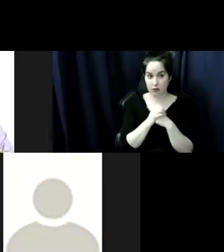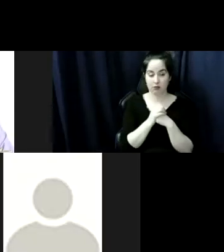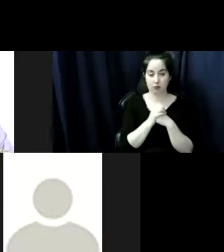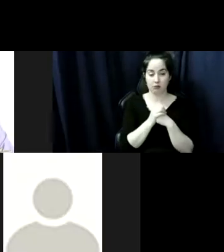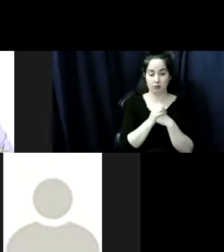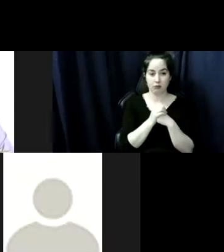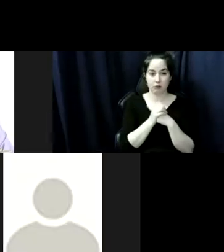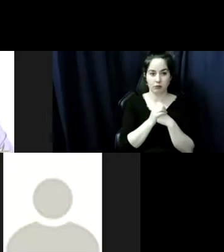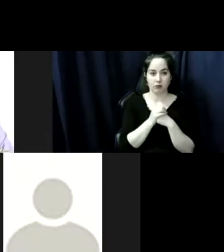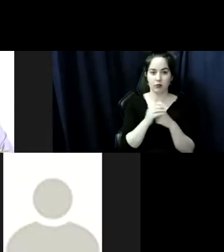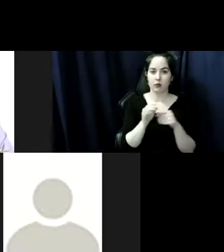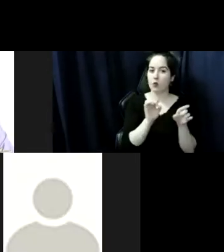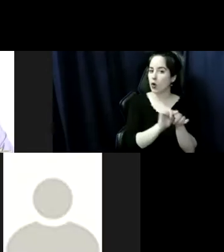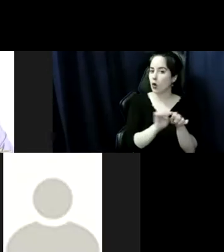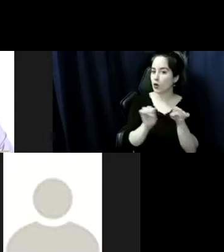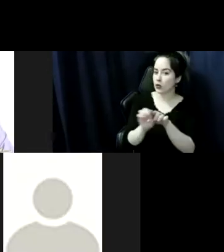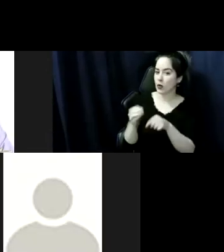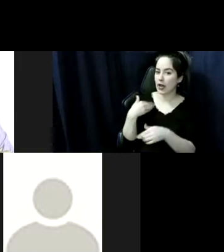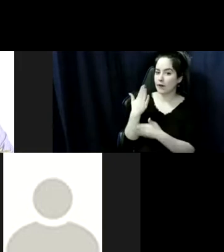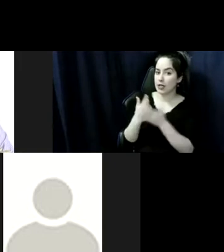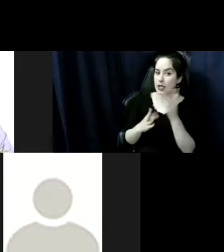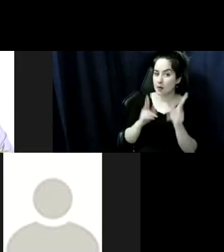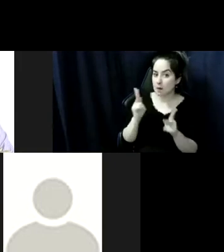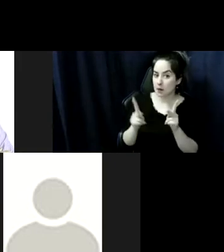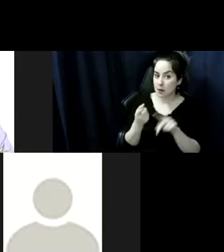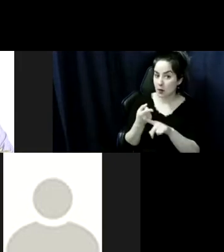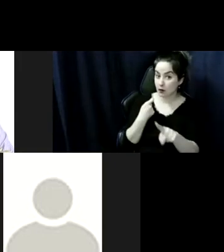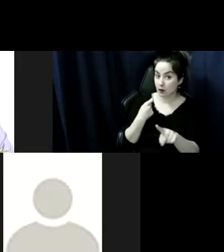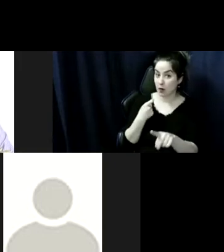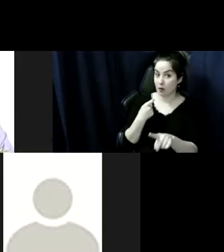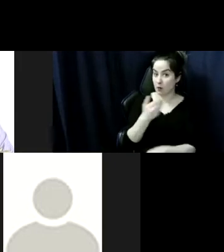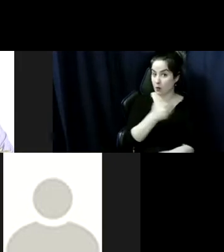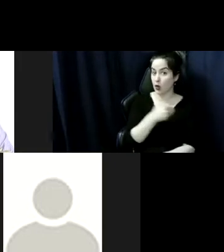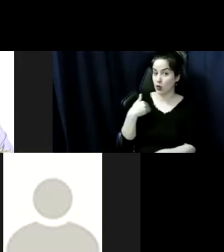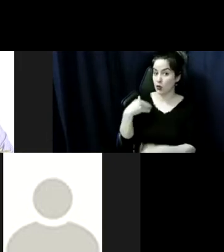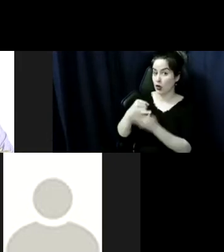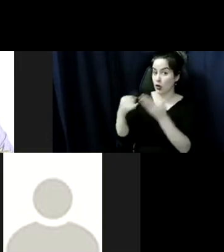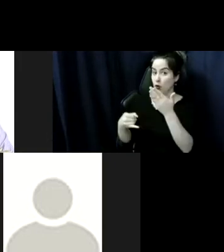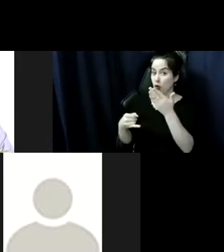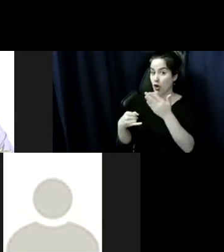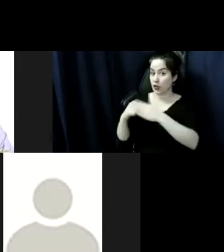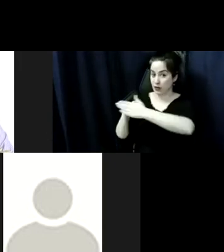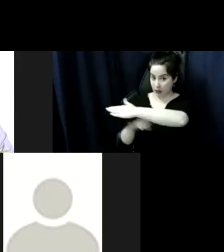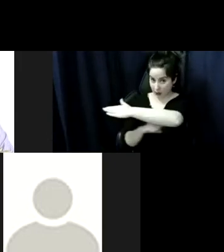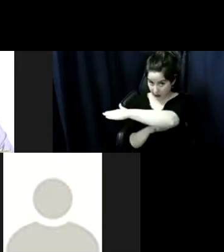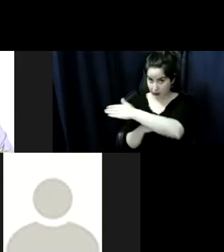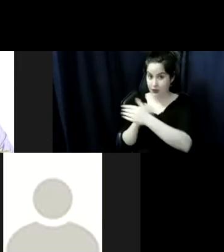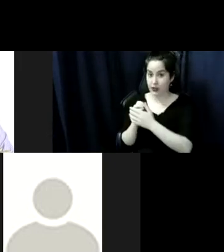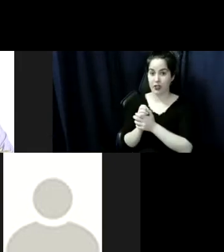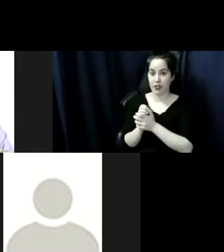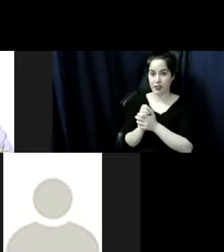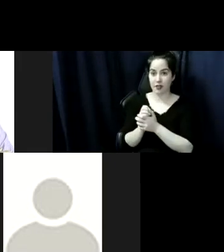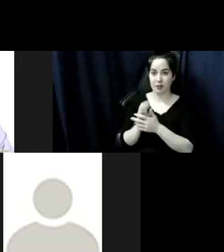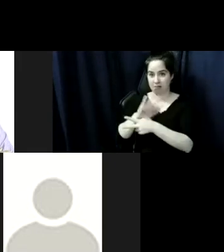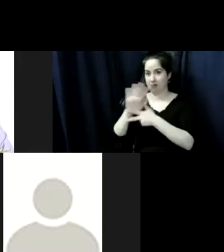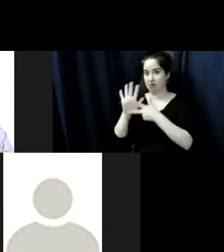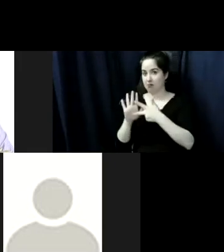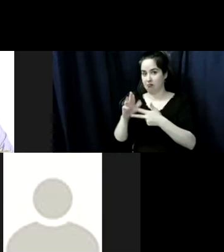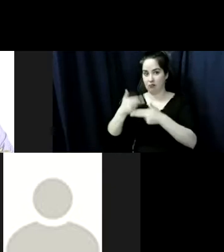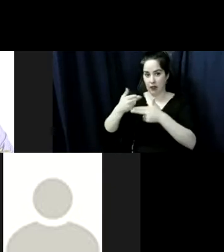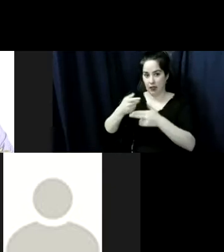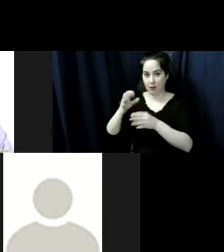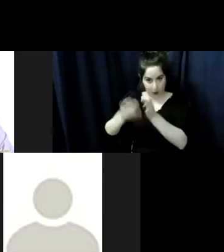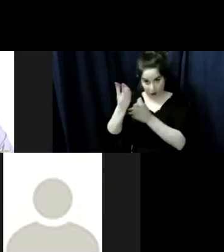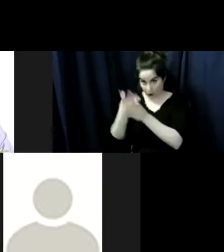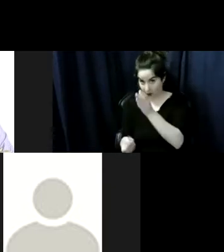We also have some folks here from the foundation. Hasanika and Alexandra are here. So if you have